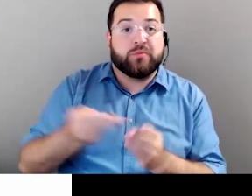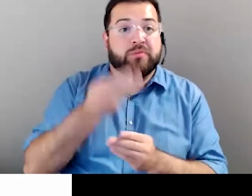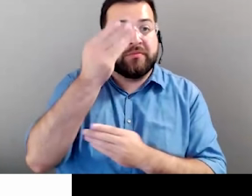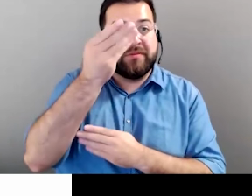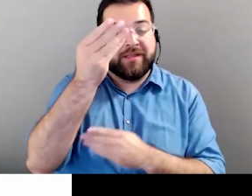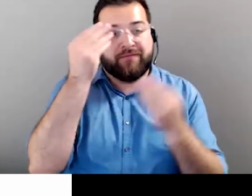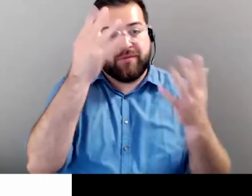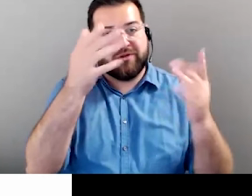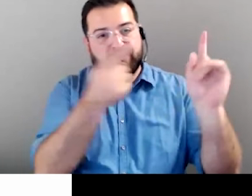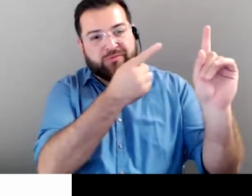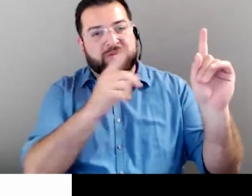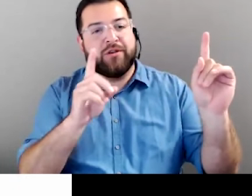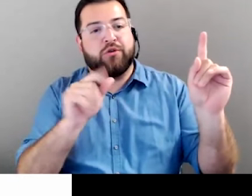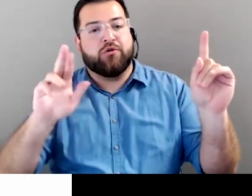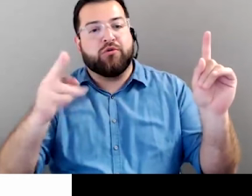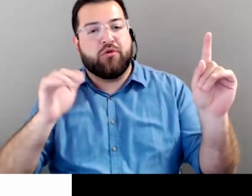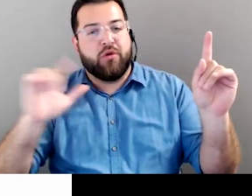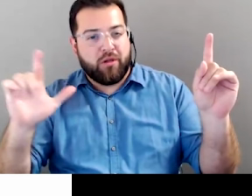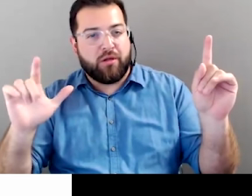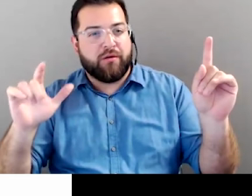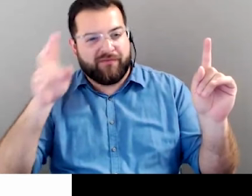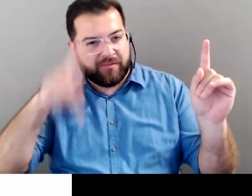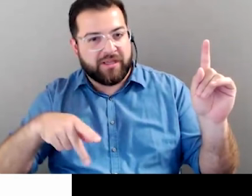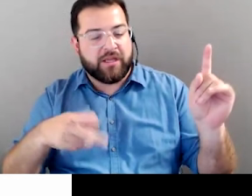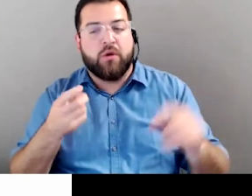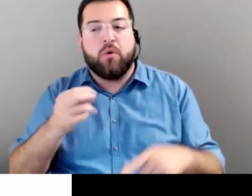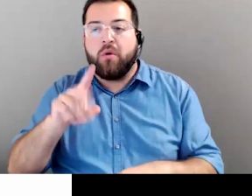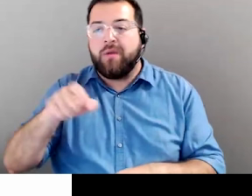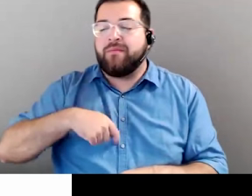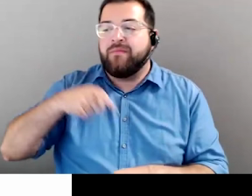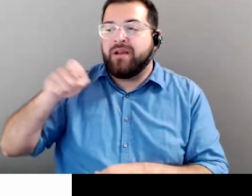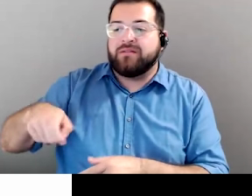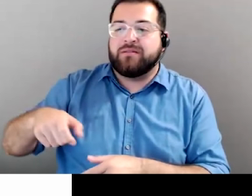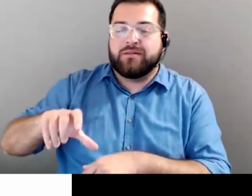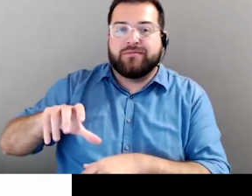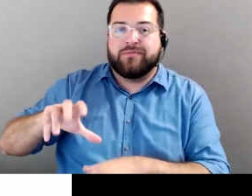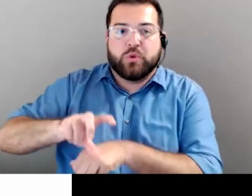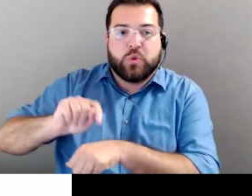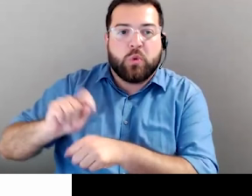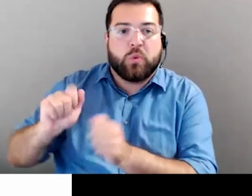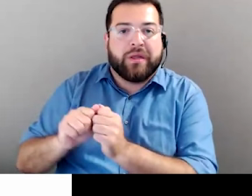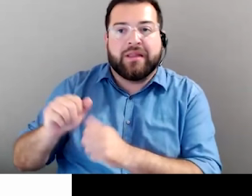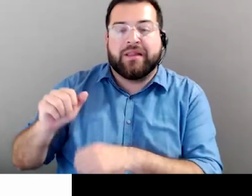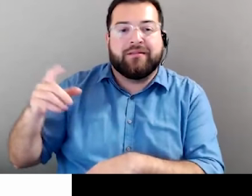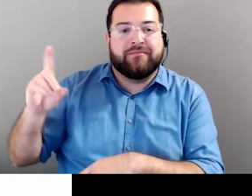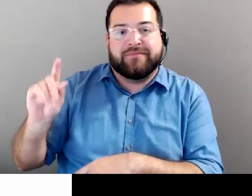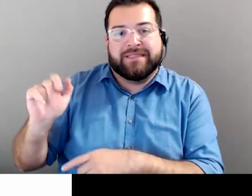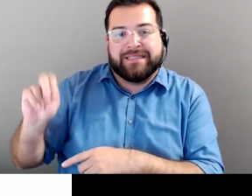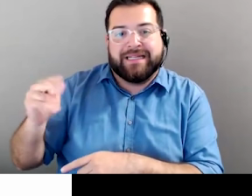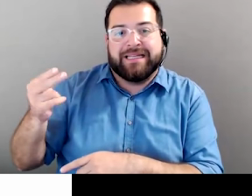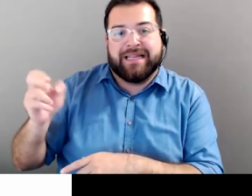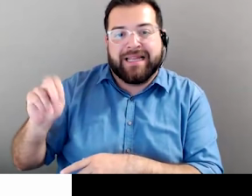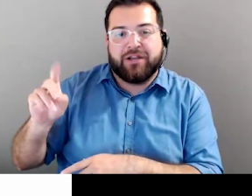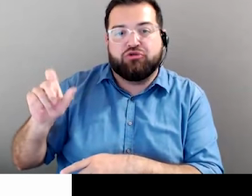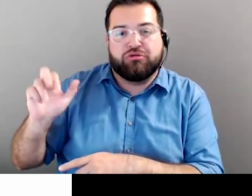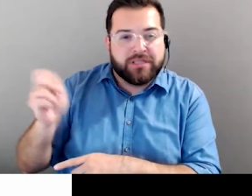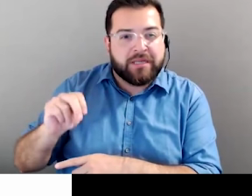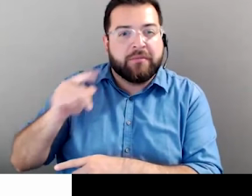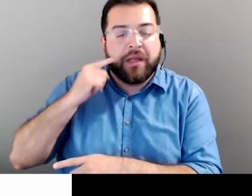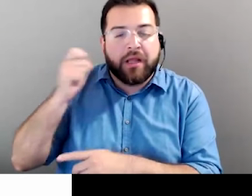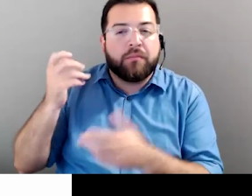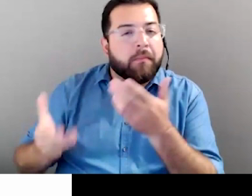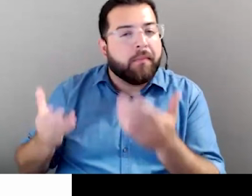Hall. Or like say, speak it over with like Dean Henderson, because it's a possible,